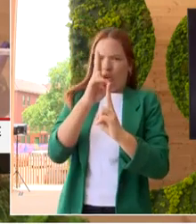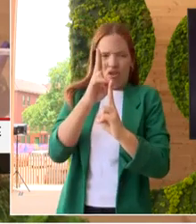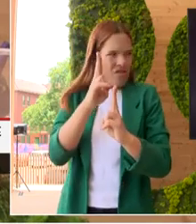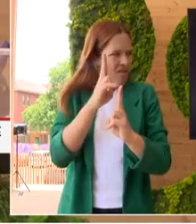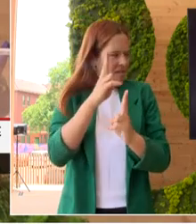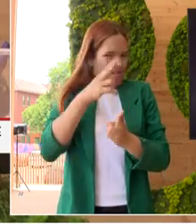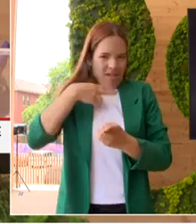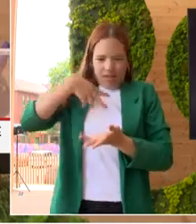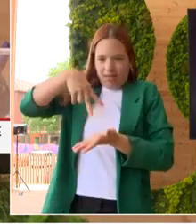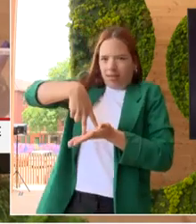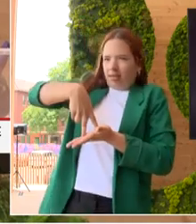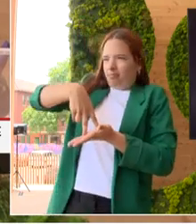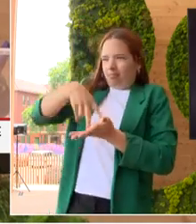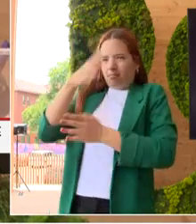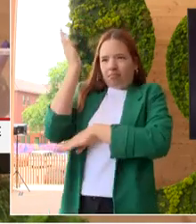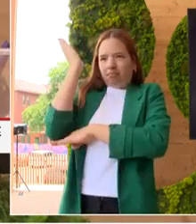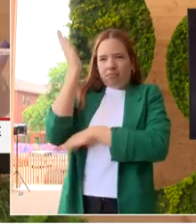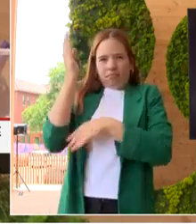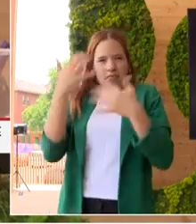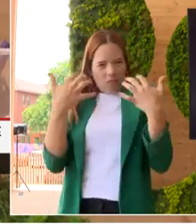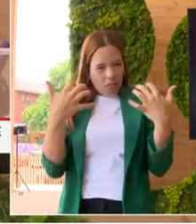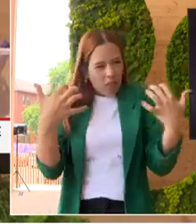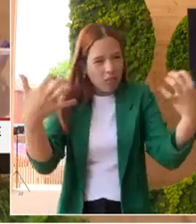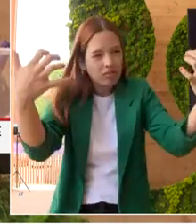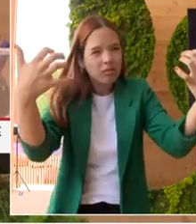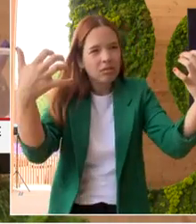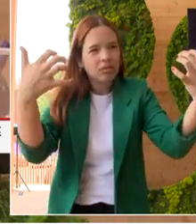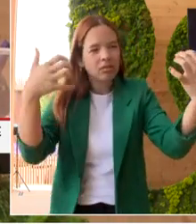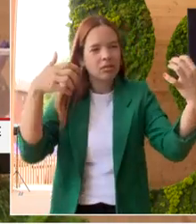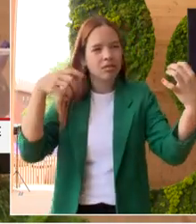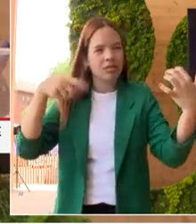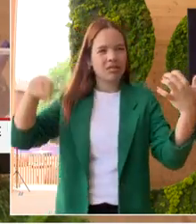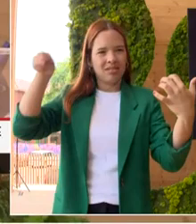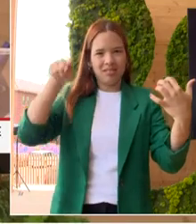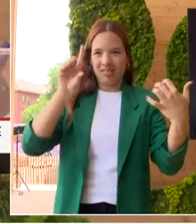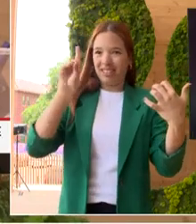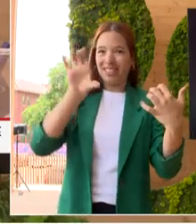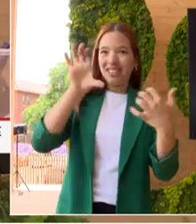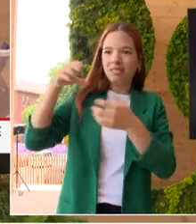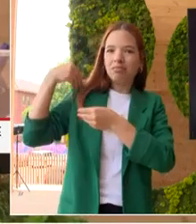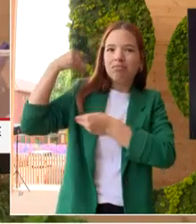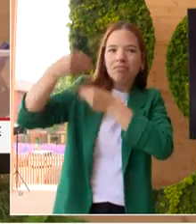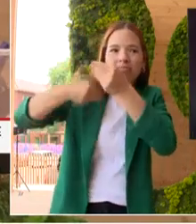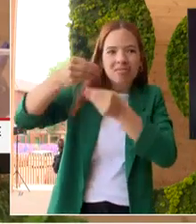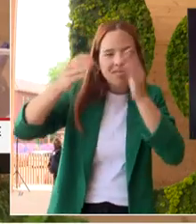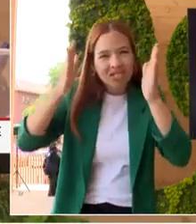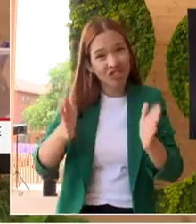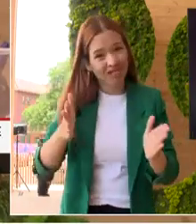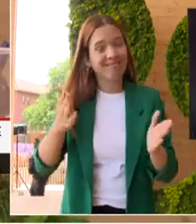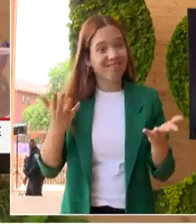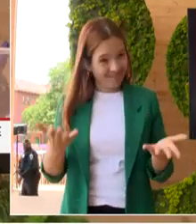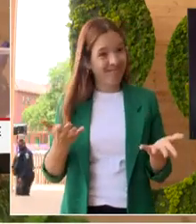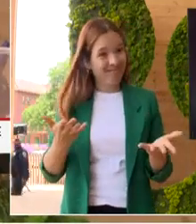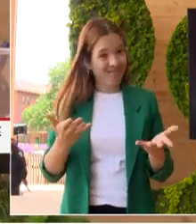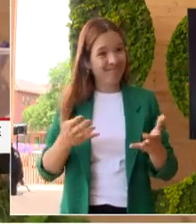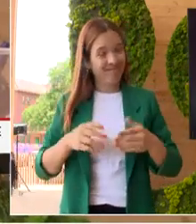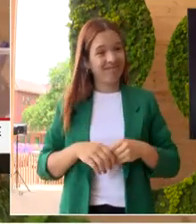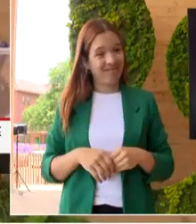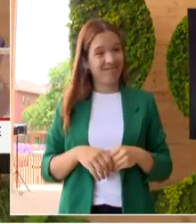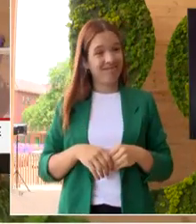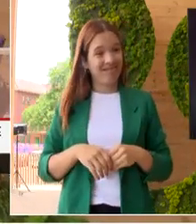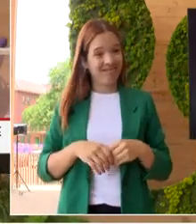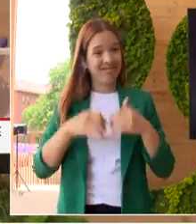fifth-generation Washingtonian to introduce another